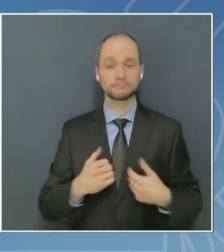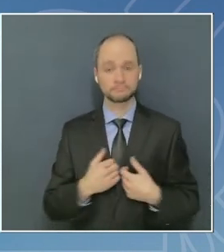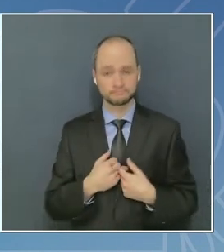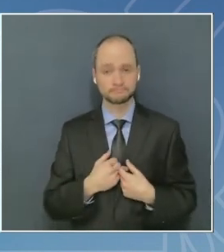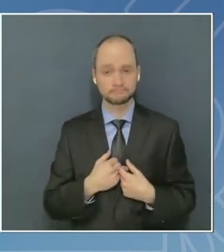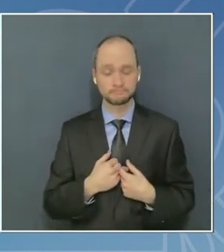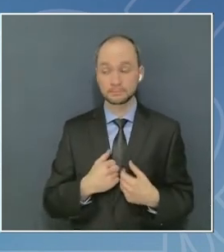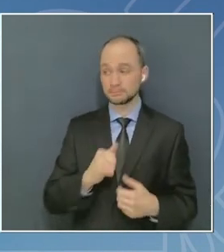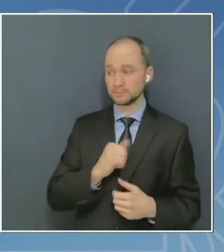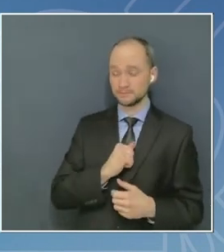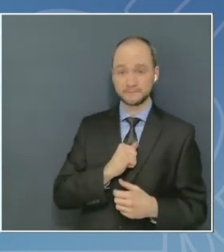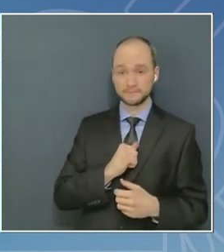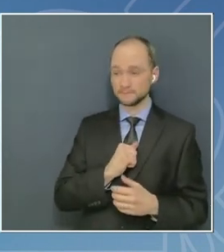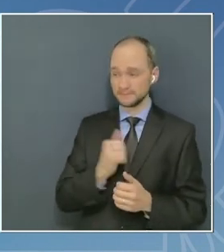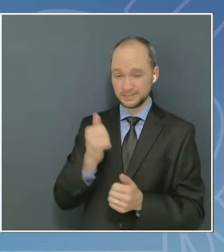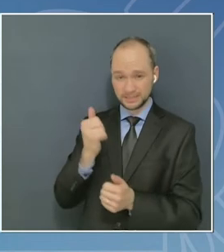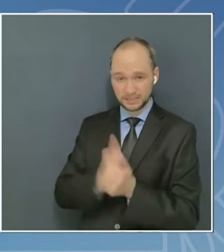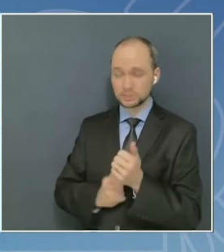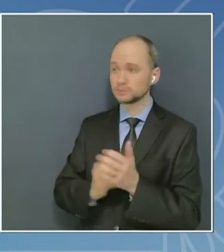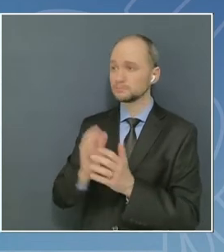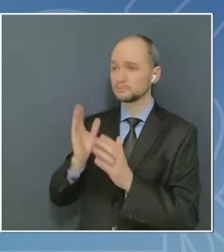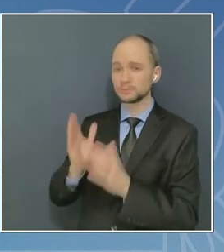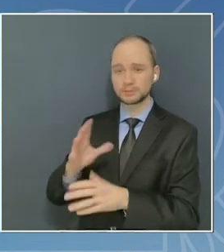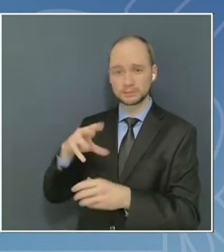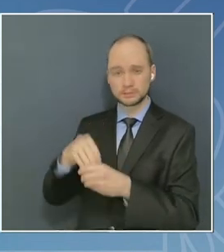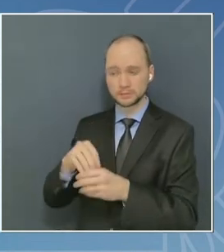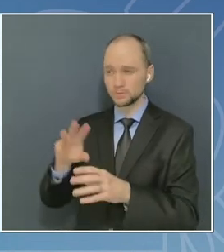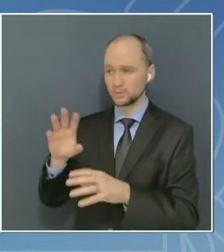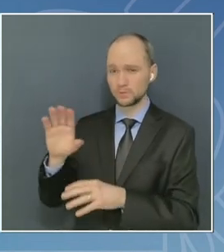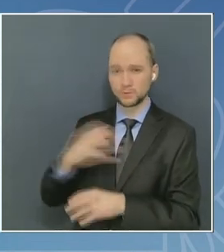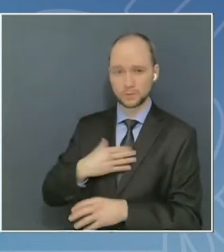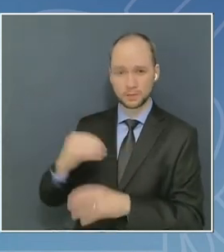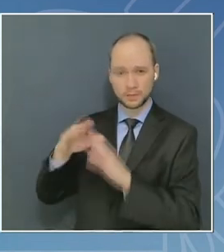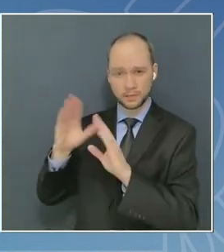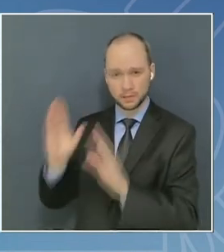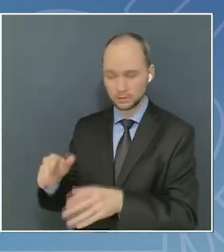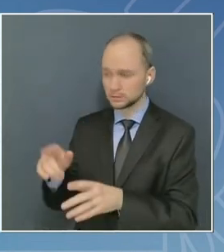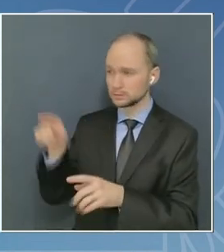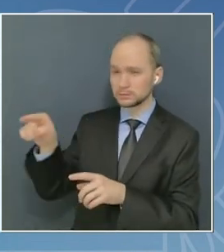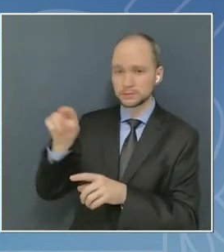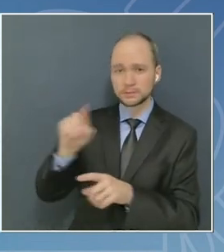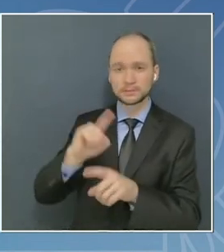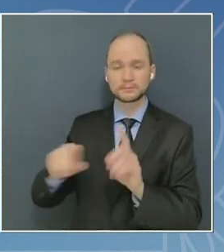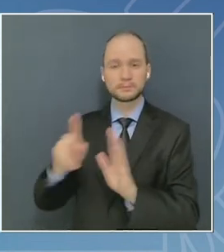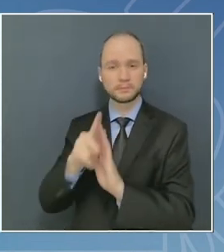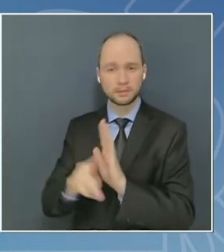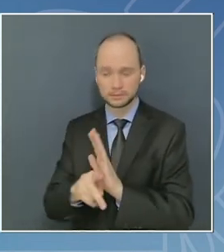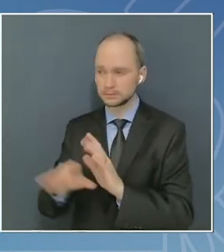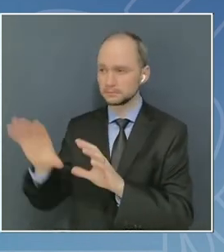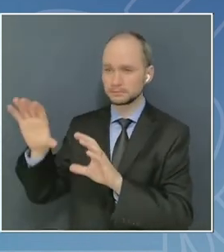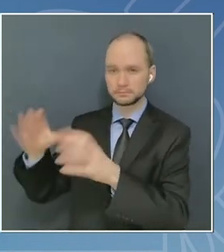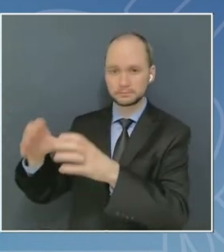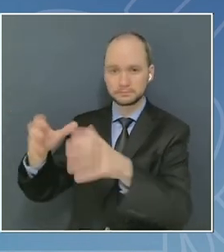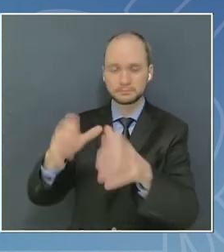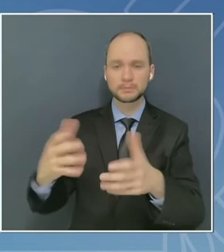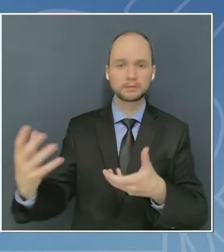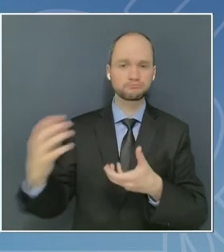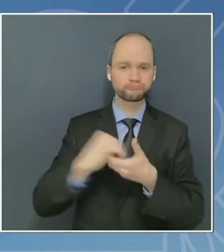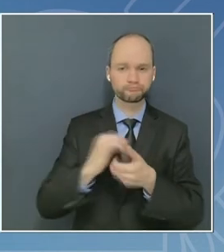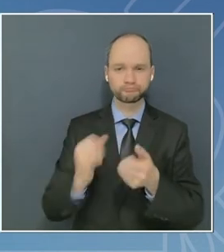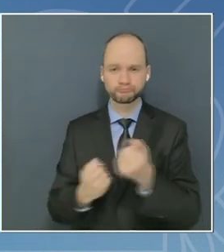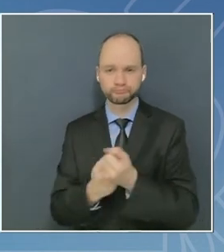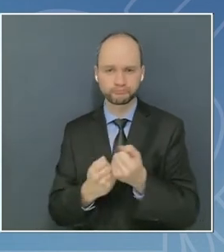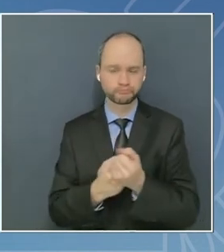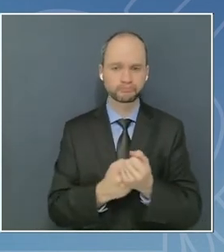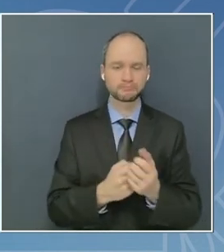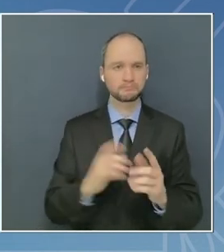the White House, including every single policy council, and of course with civil society and the nonprofit sectors and community